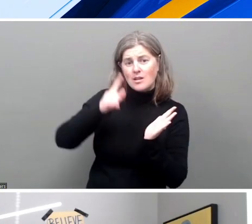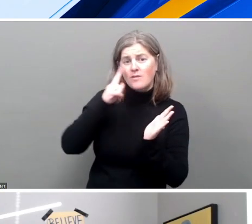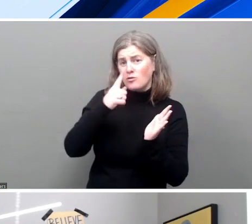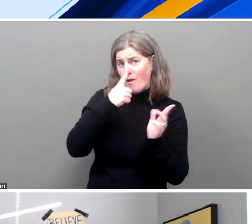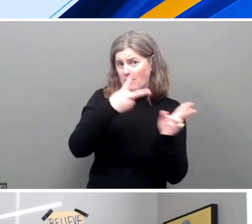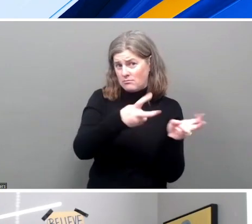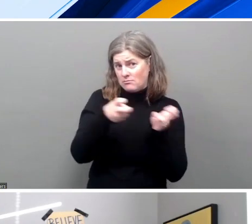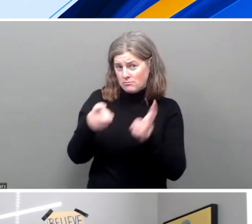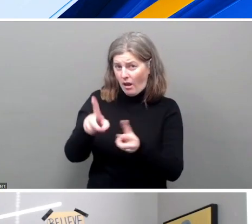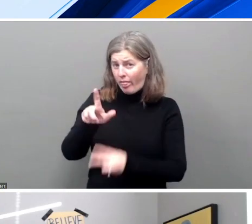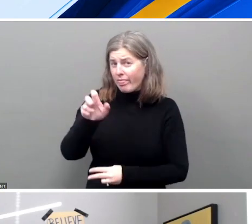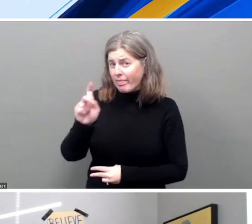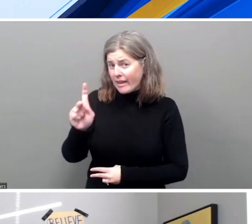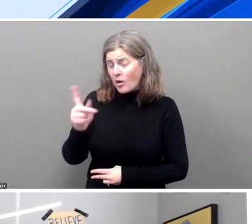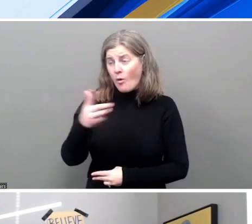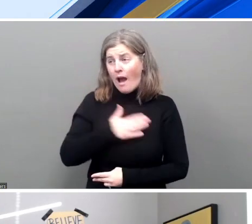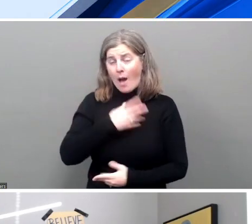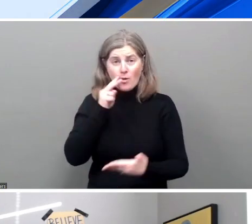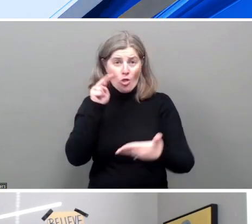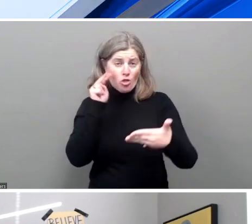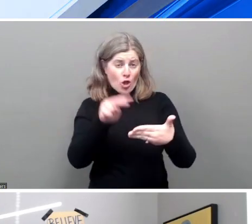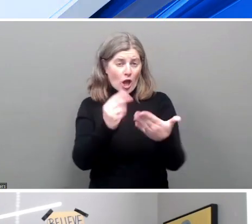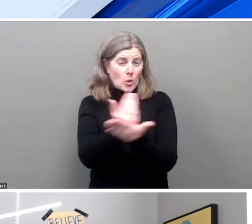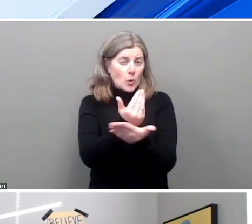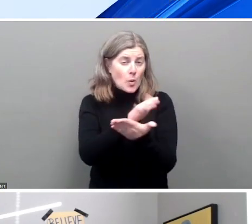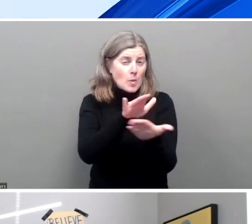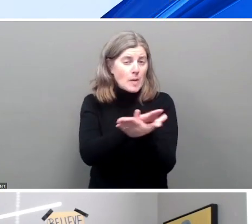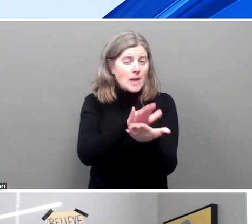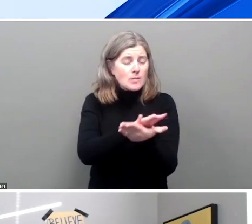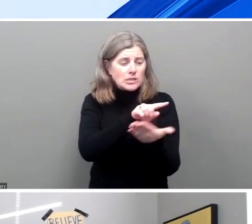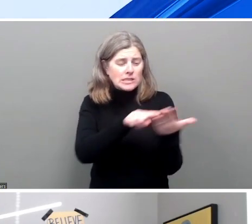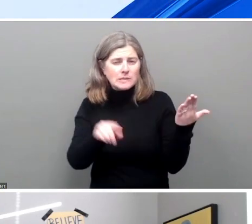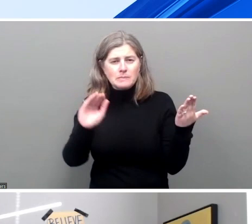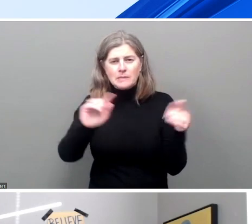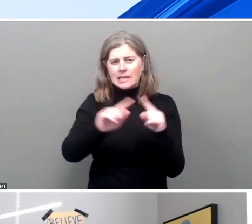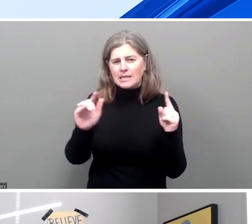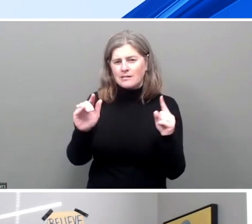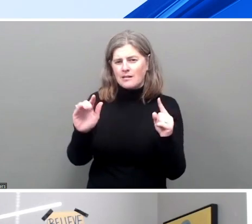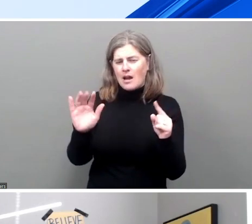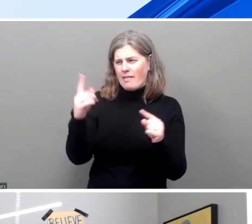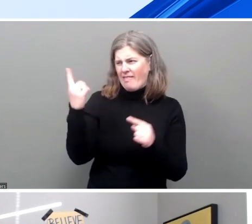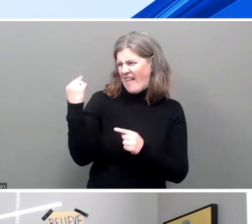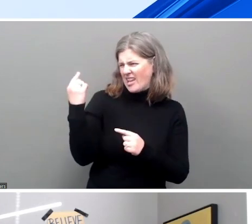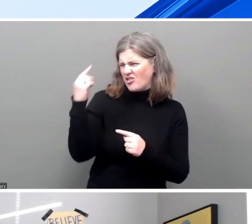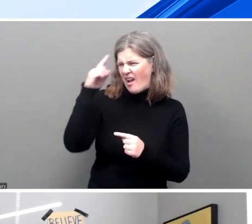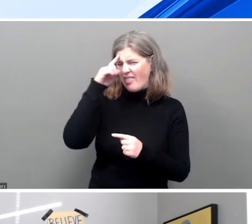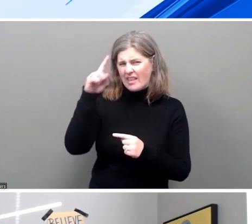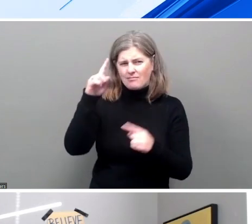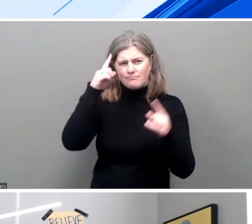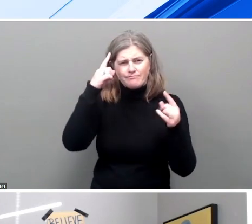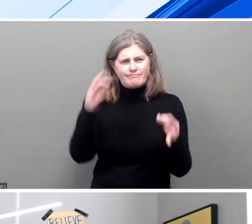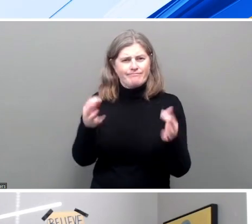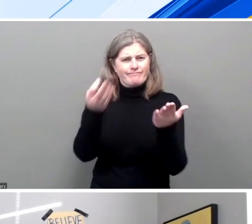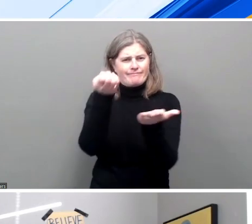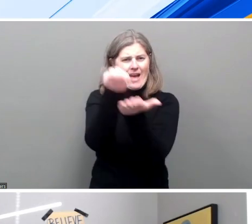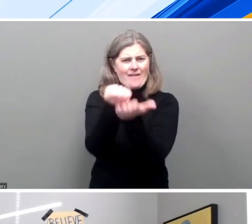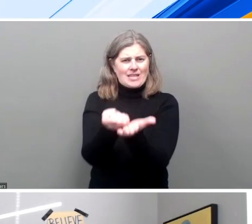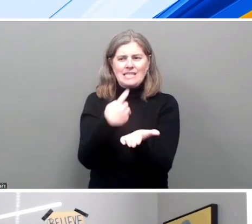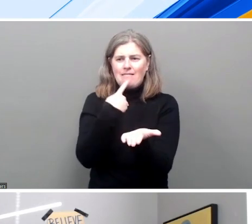link in, we're always happy to look at new papers, but about a year ago, I think the definitive evidence came out